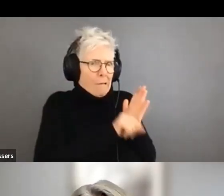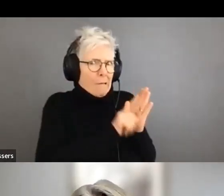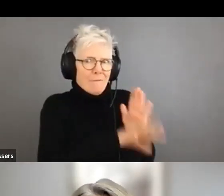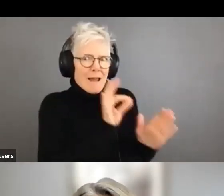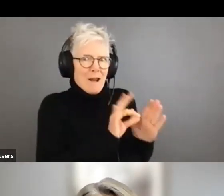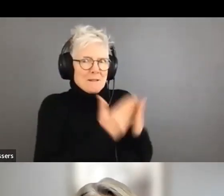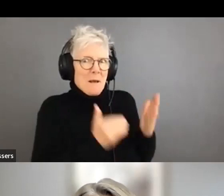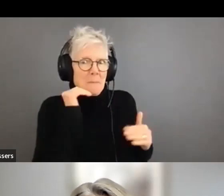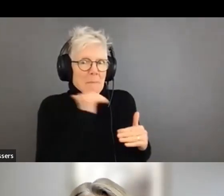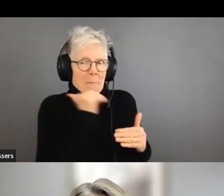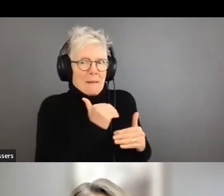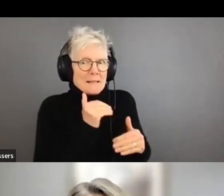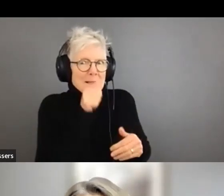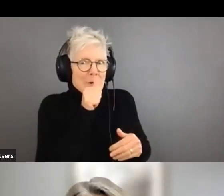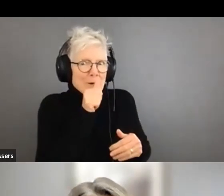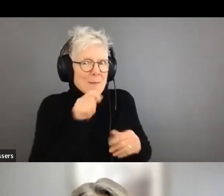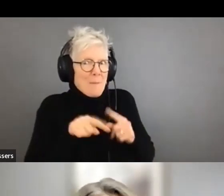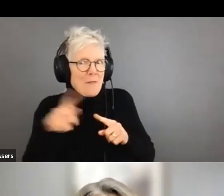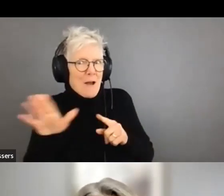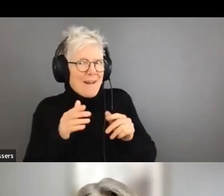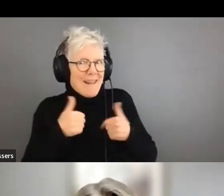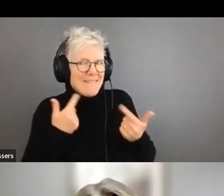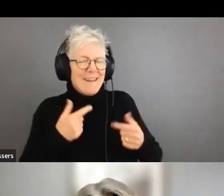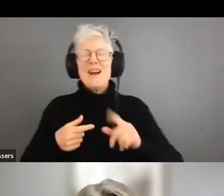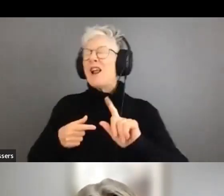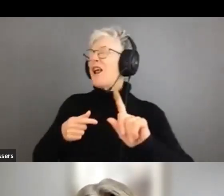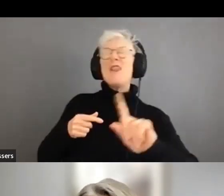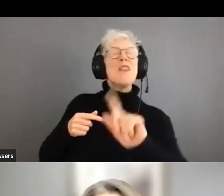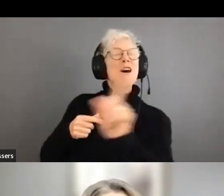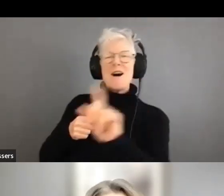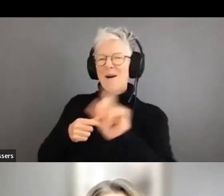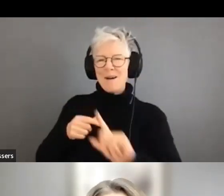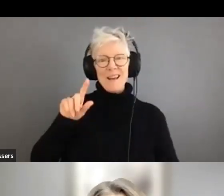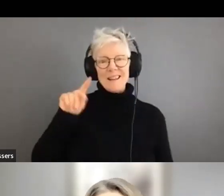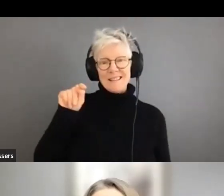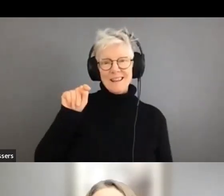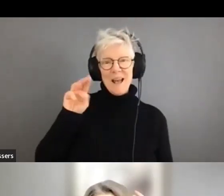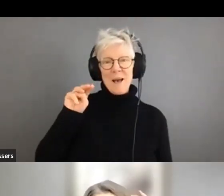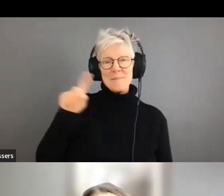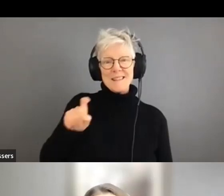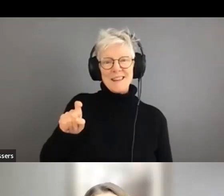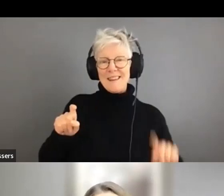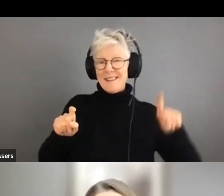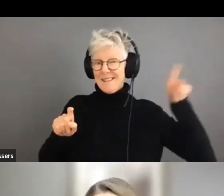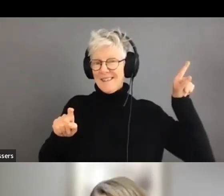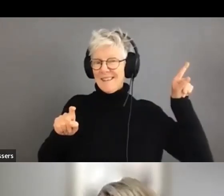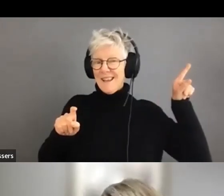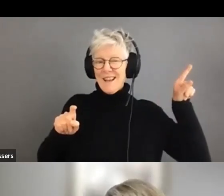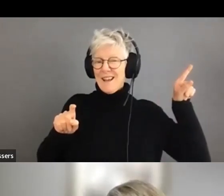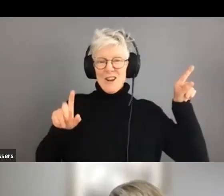background and then pounce on them. No, that's for TMZ. That's TMZ. That's not Dr. V.